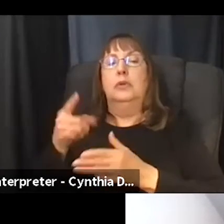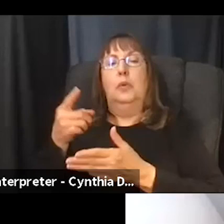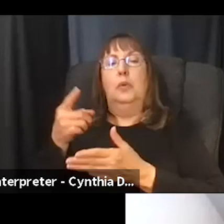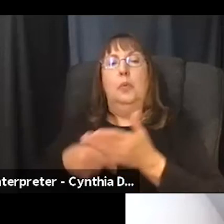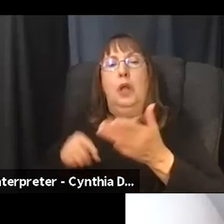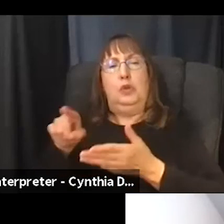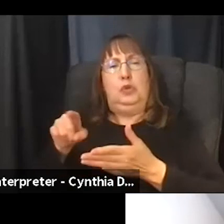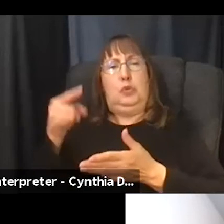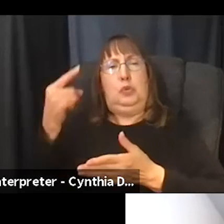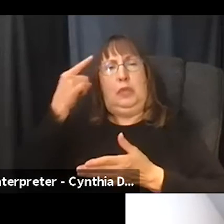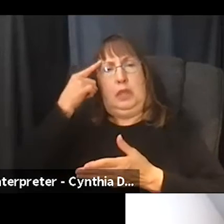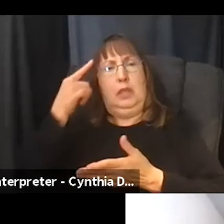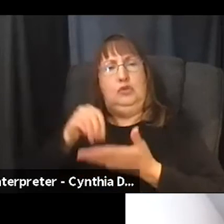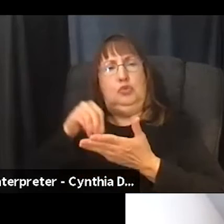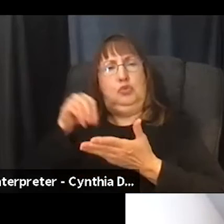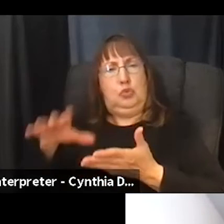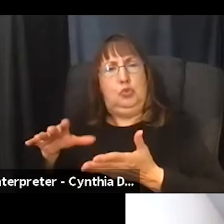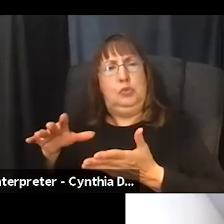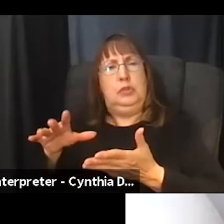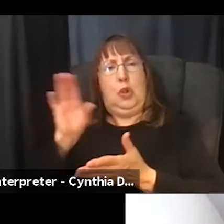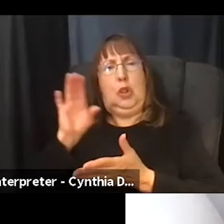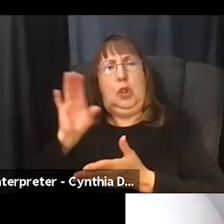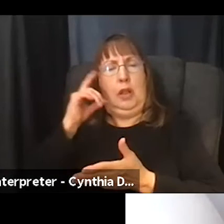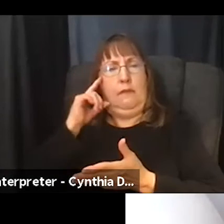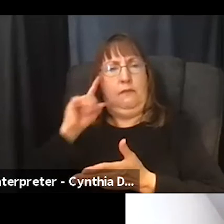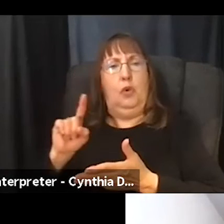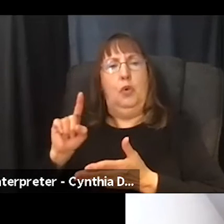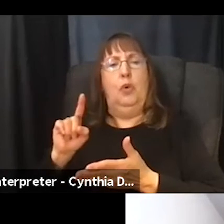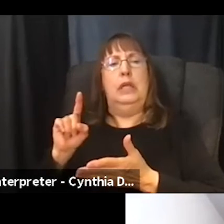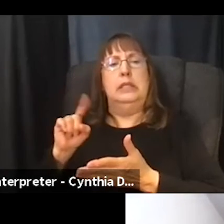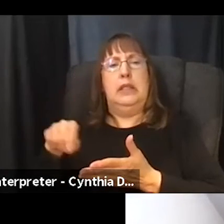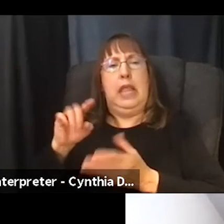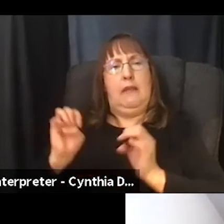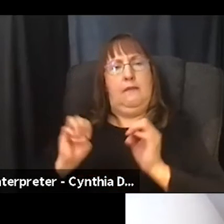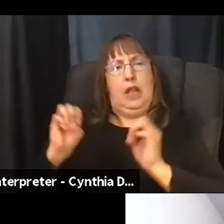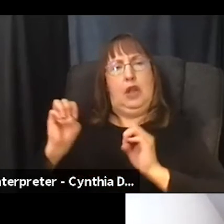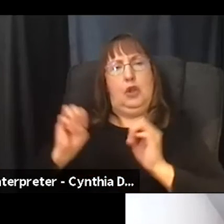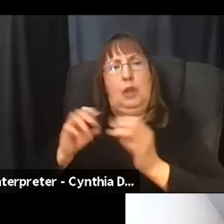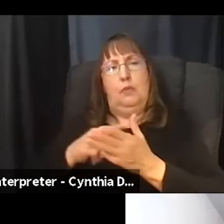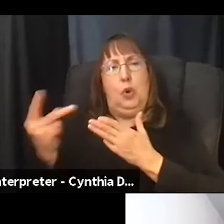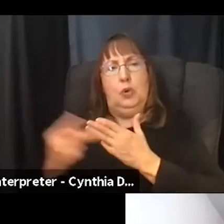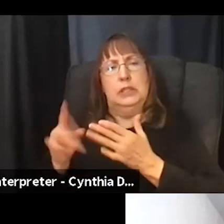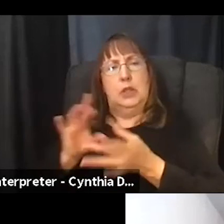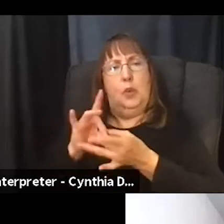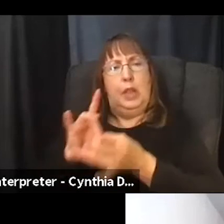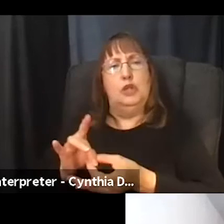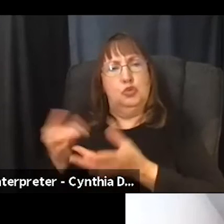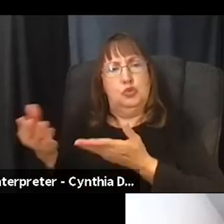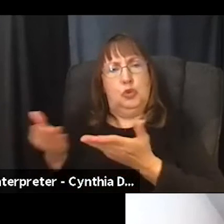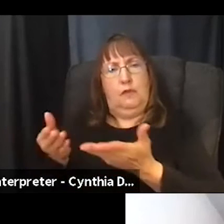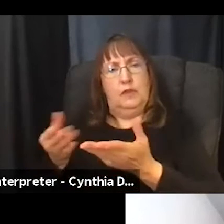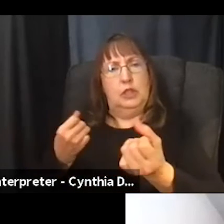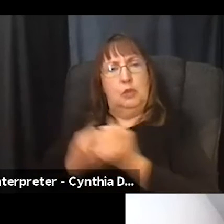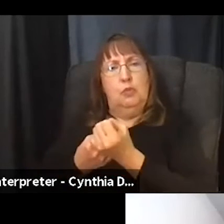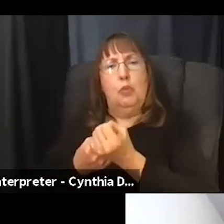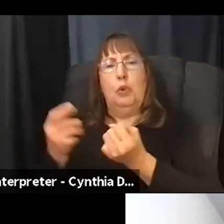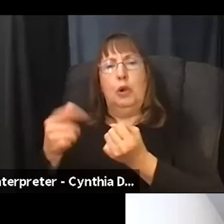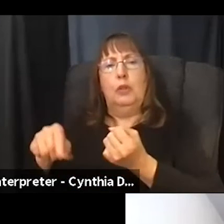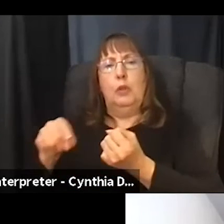they evaluate different programs as it relates to services to support those with disabilities?